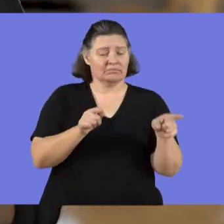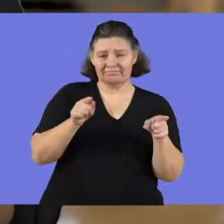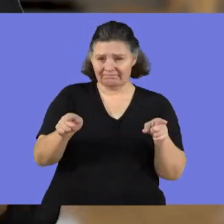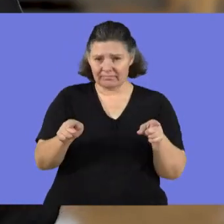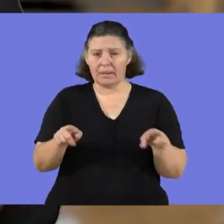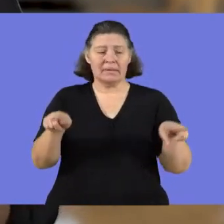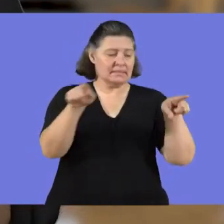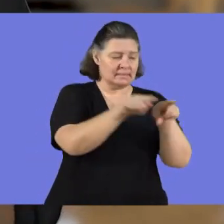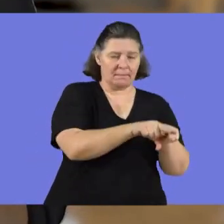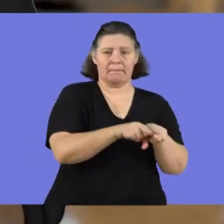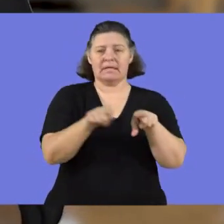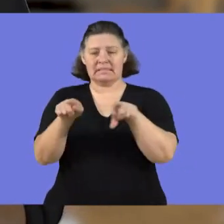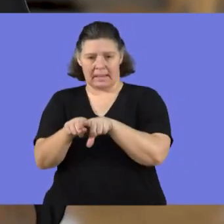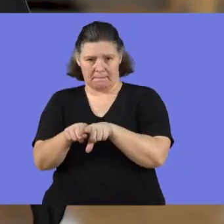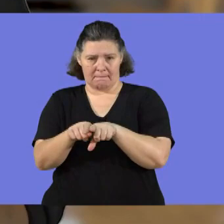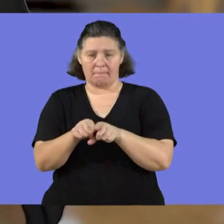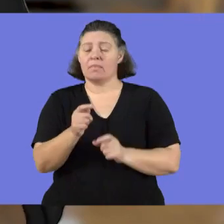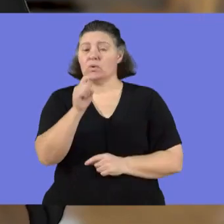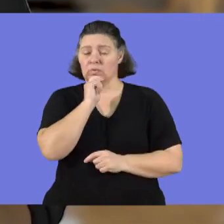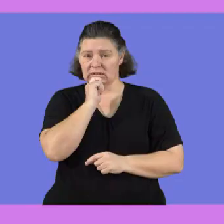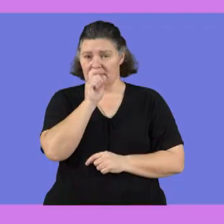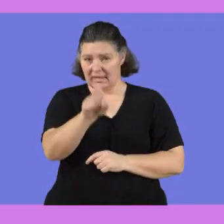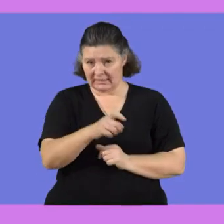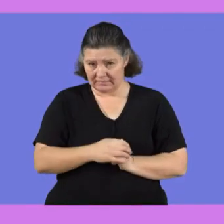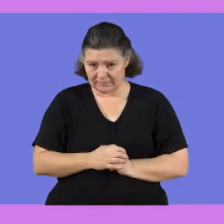to use the same instrument.